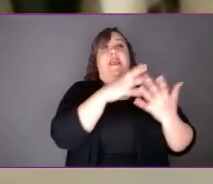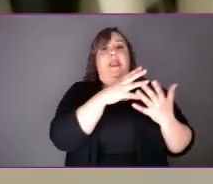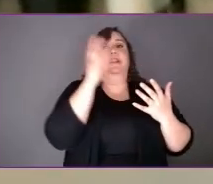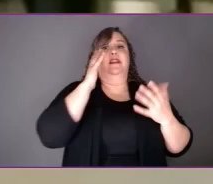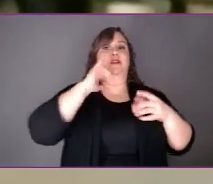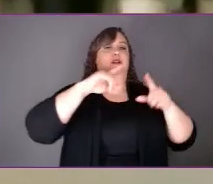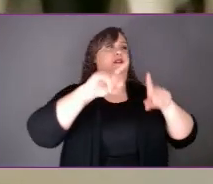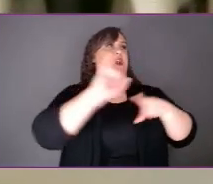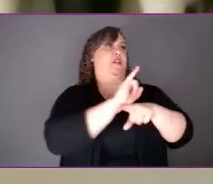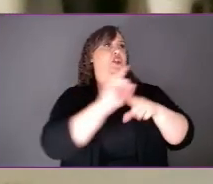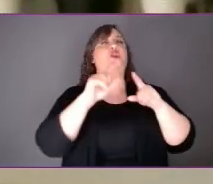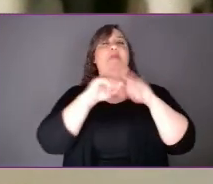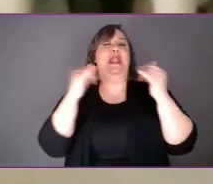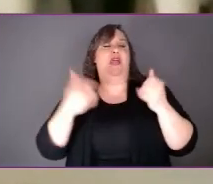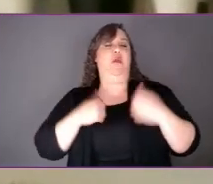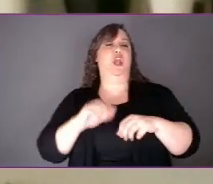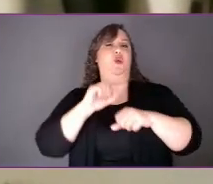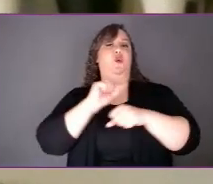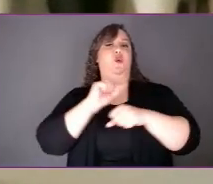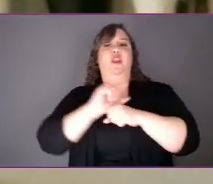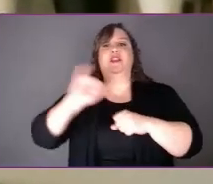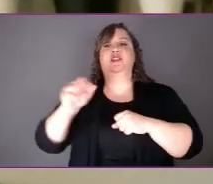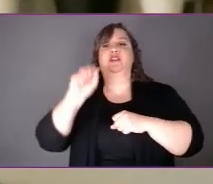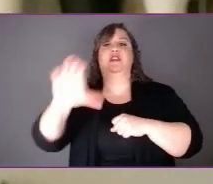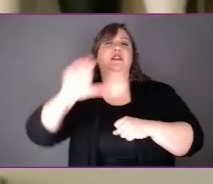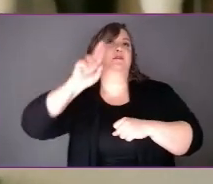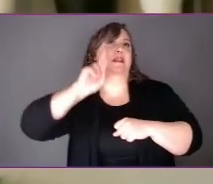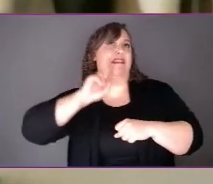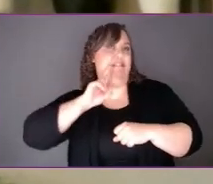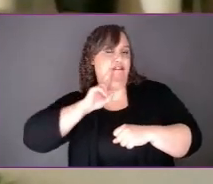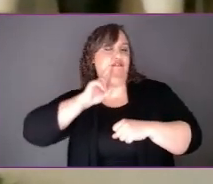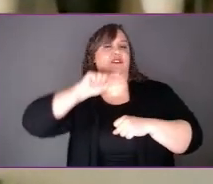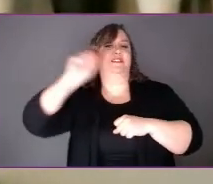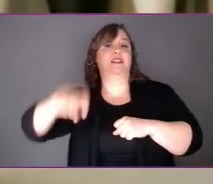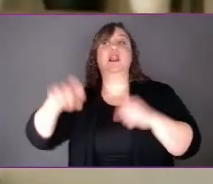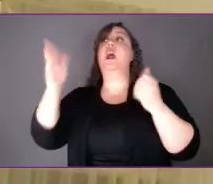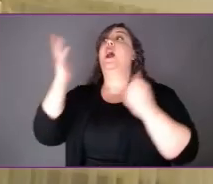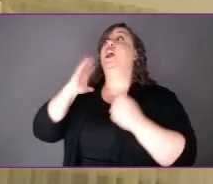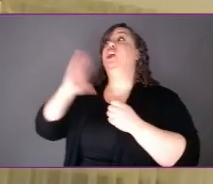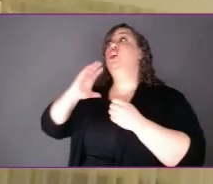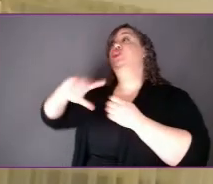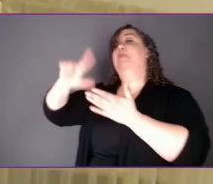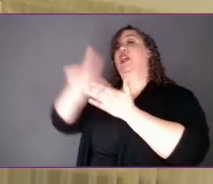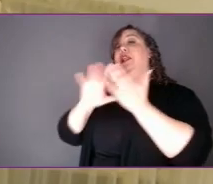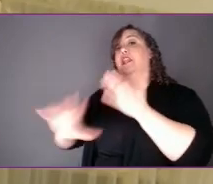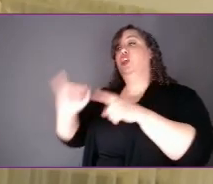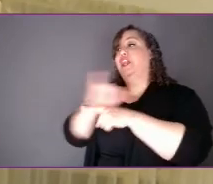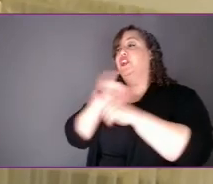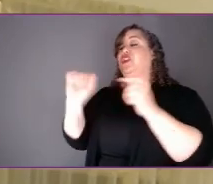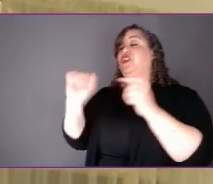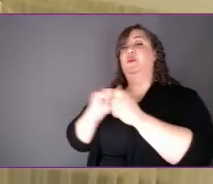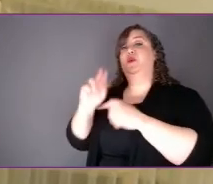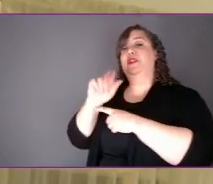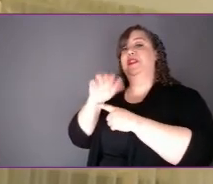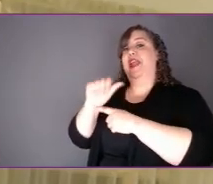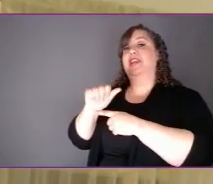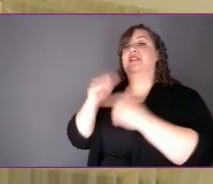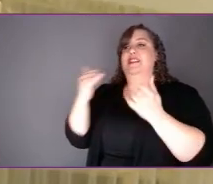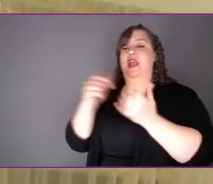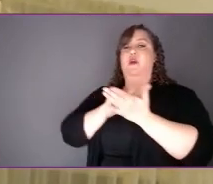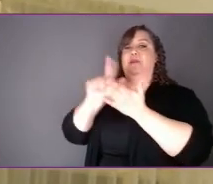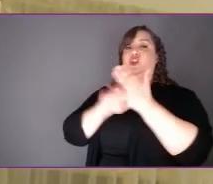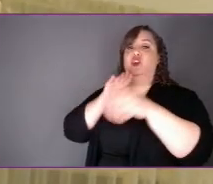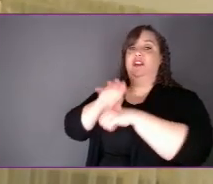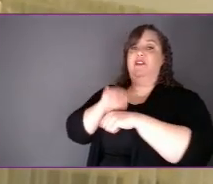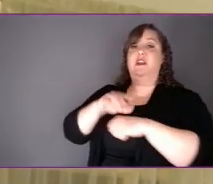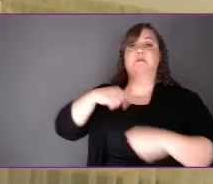name is Autumn, and I was a legal intern with NASA, and now I'm an attorney advisor. My name is Kylie Vandenson. I interned at